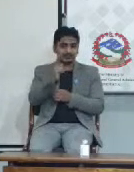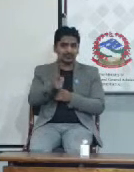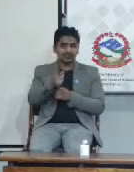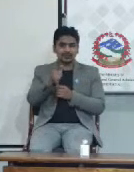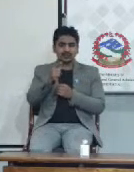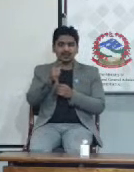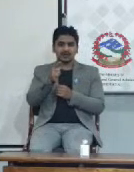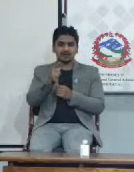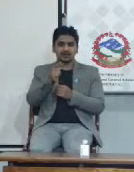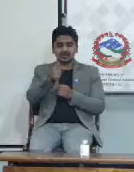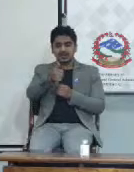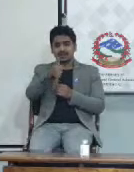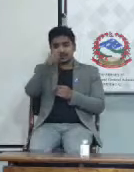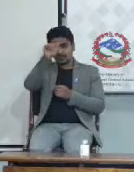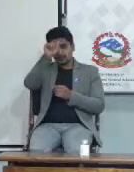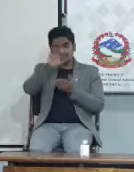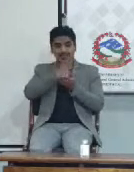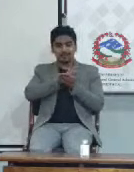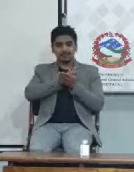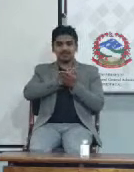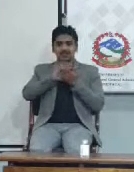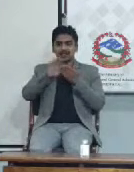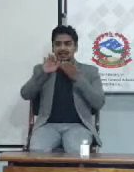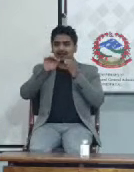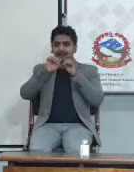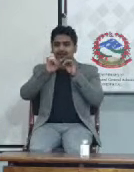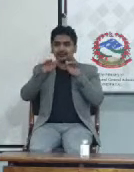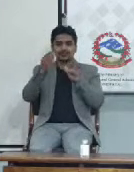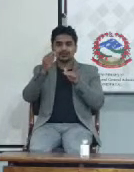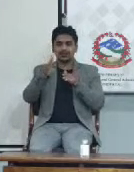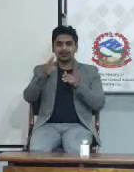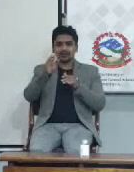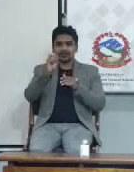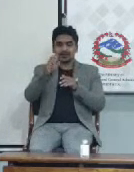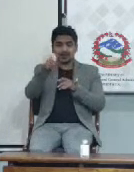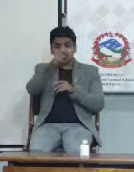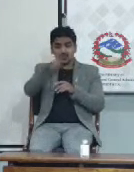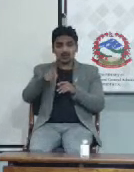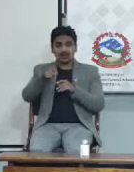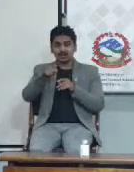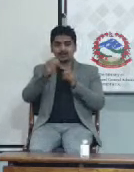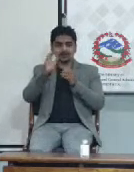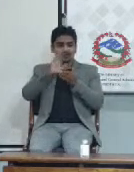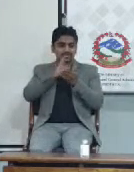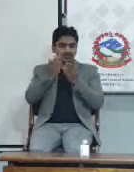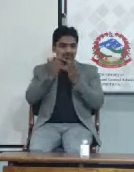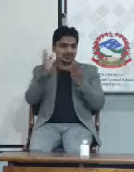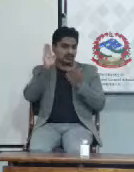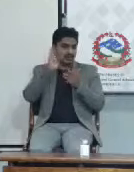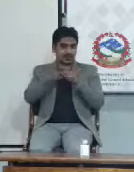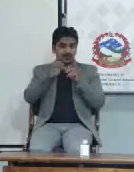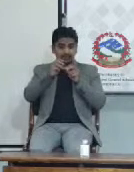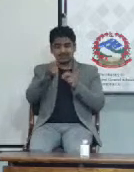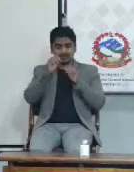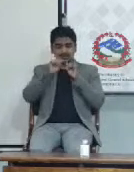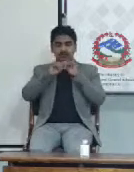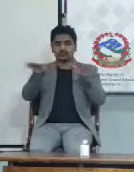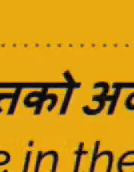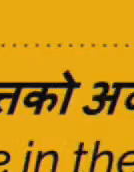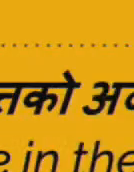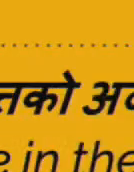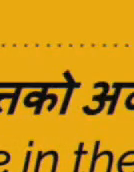the wrong informations are quickly spread. And one study say that in YouTube,